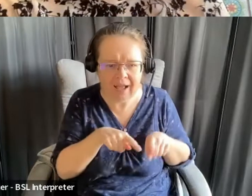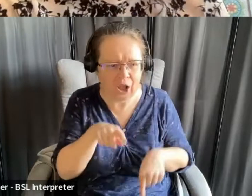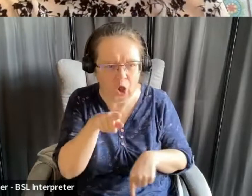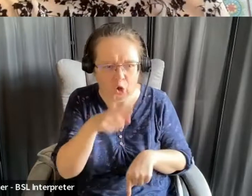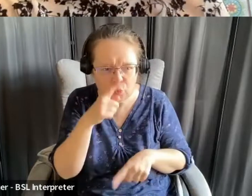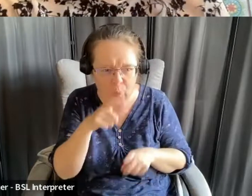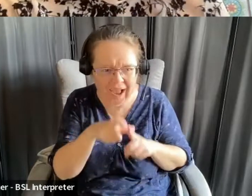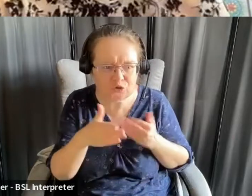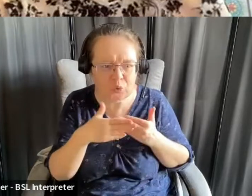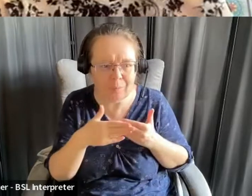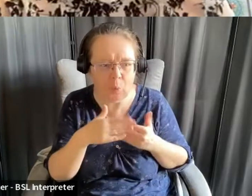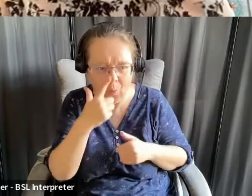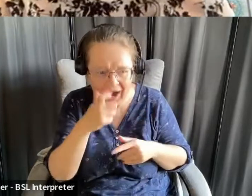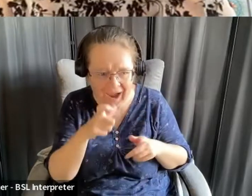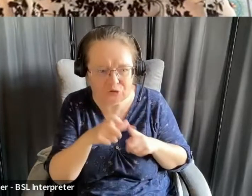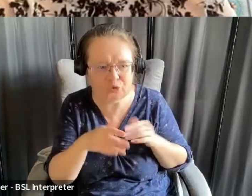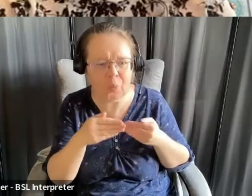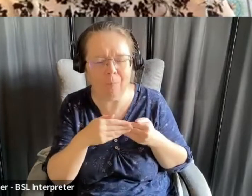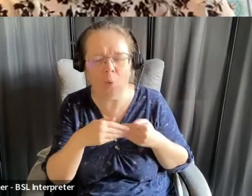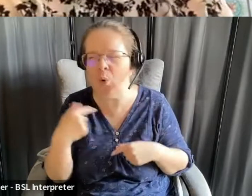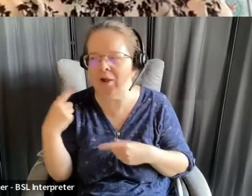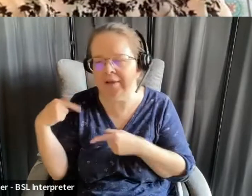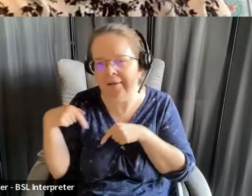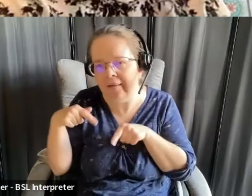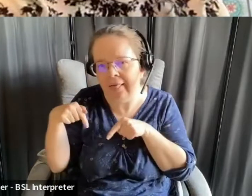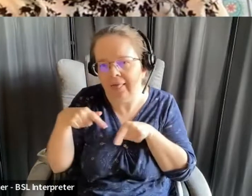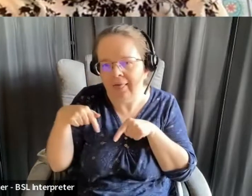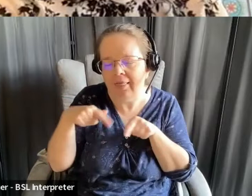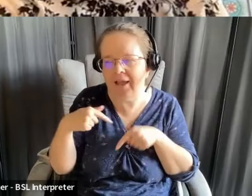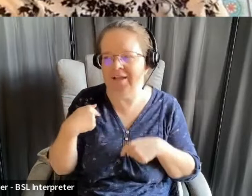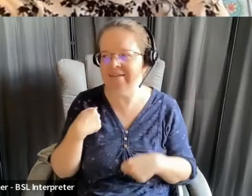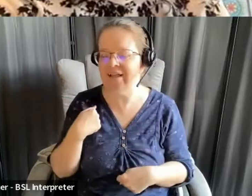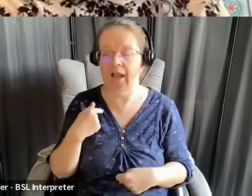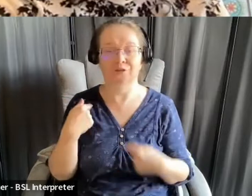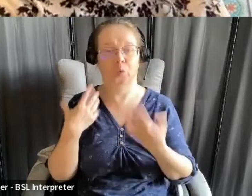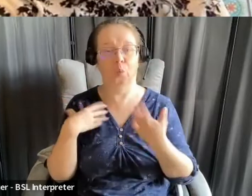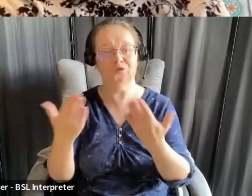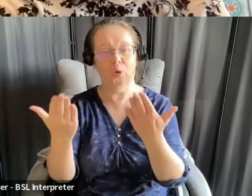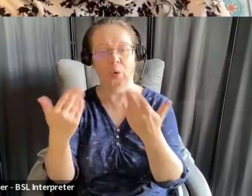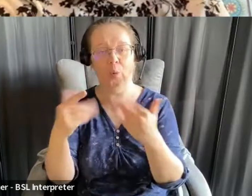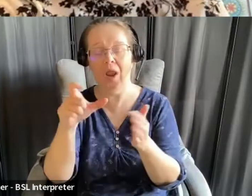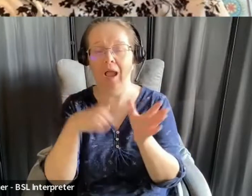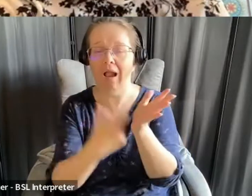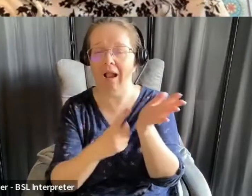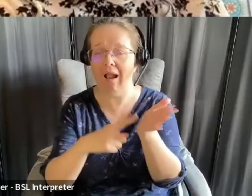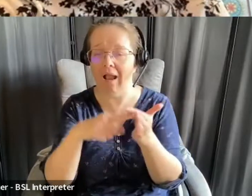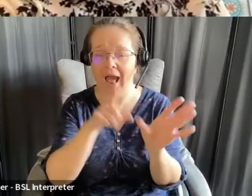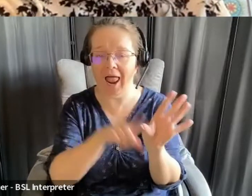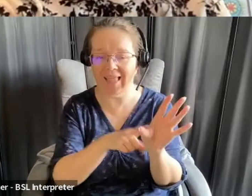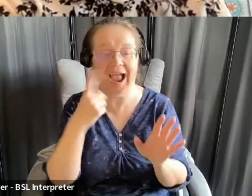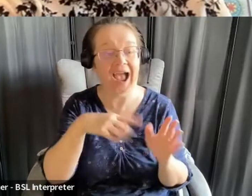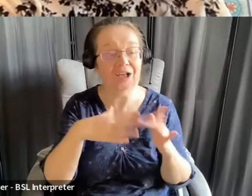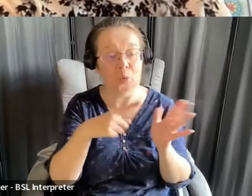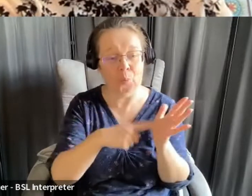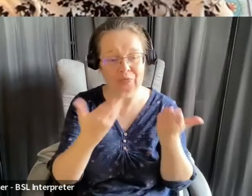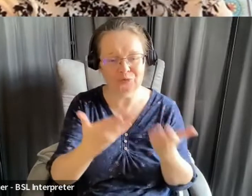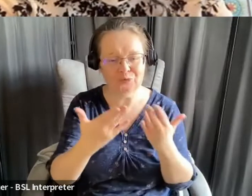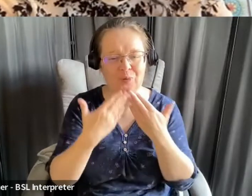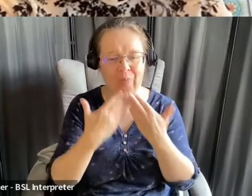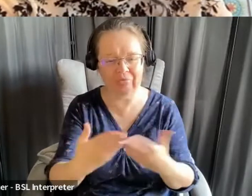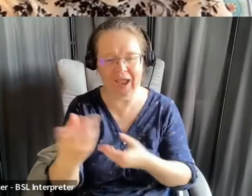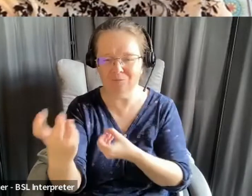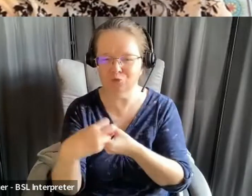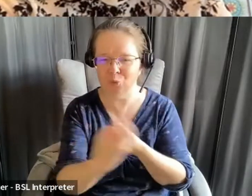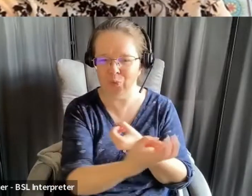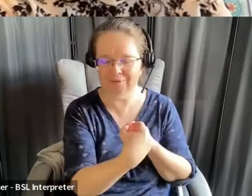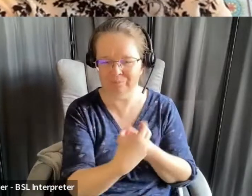much more in our world of work. And so I want to welcome Carley and Will today. Thank you very much for joining us. What I would like to